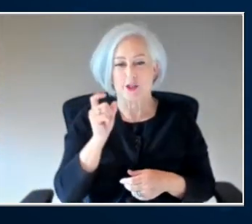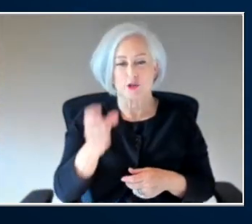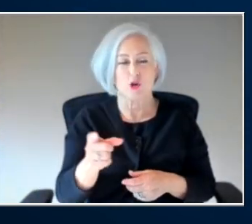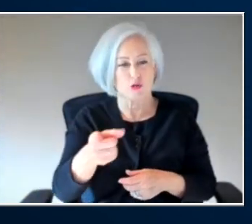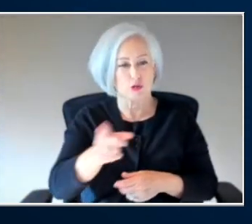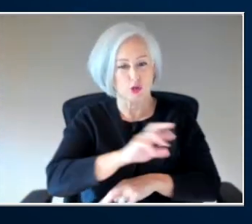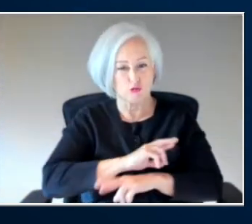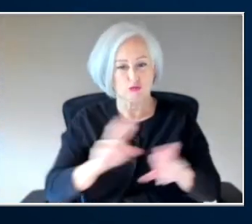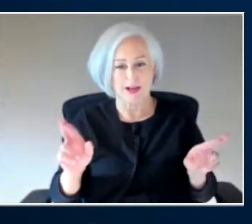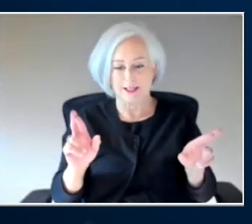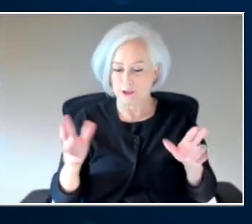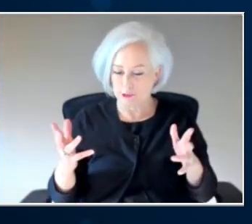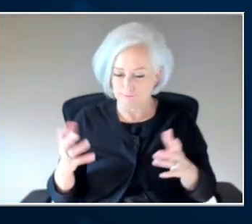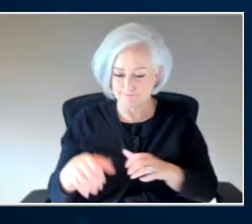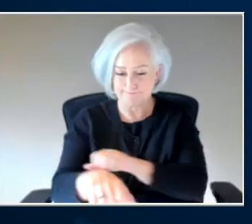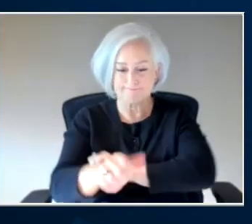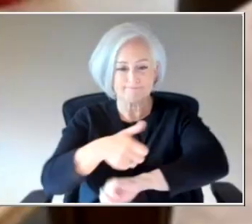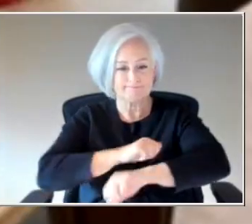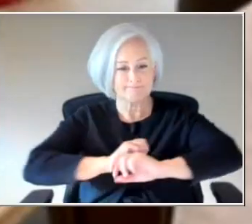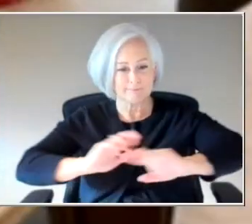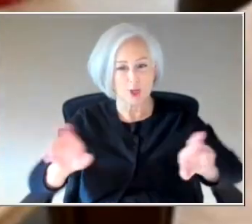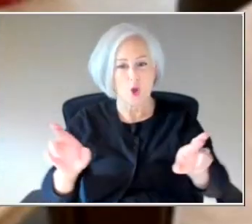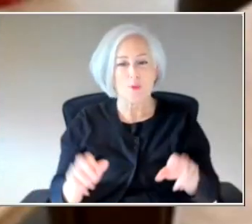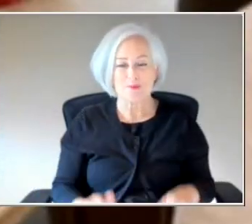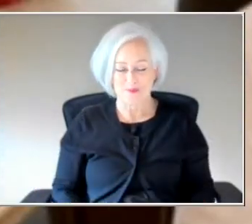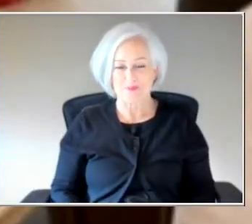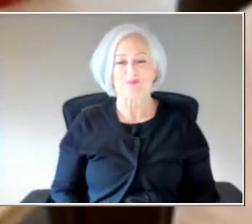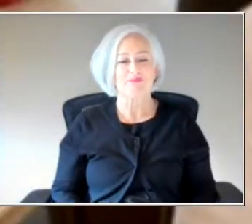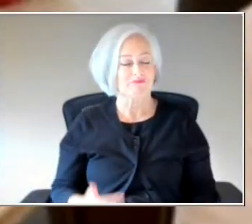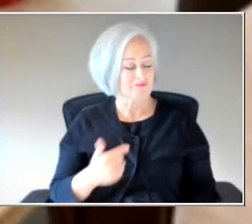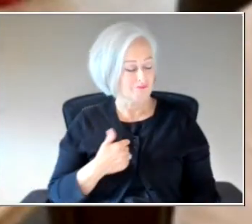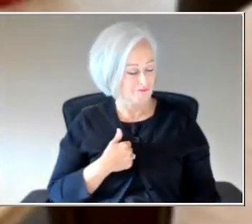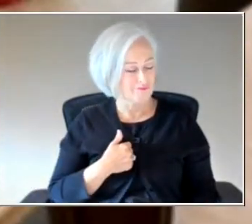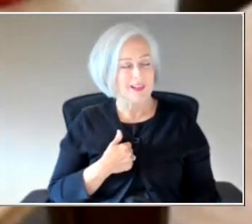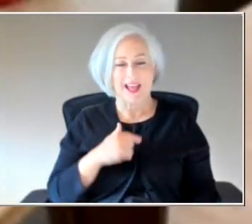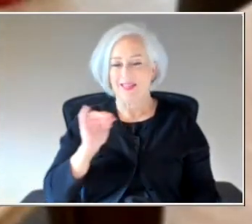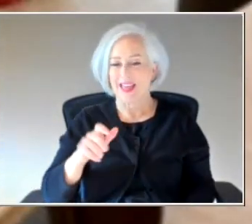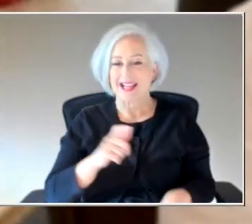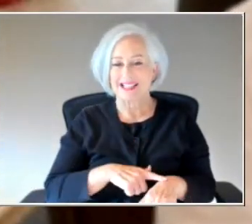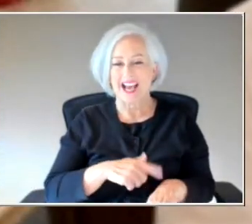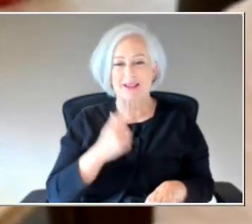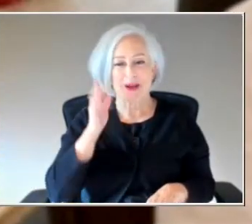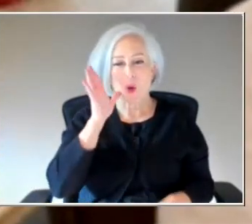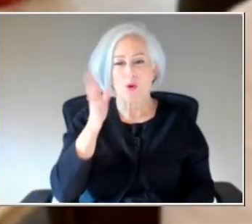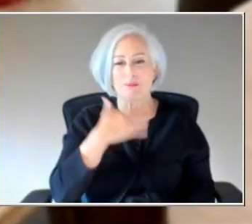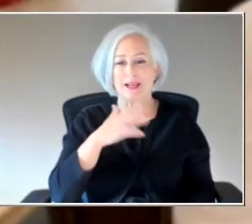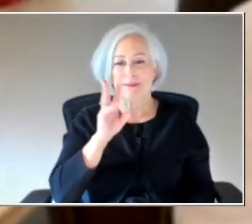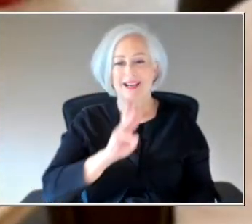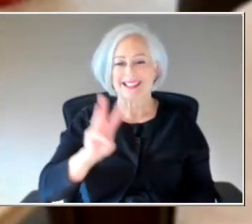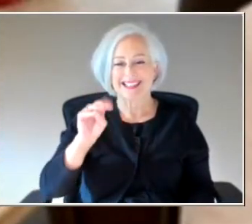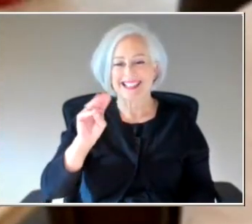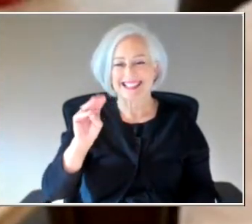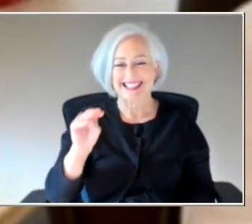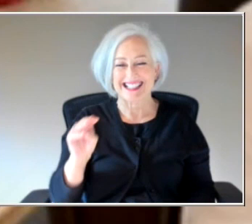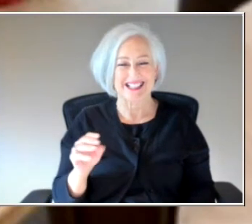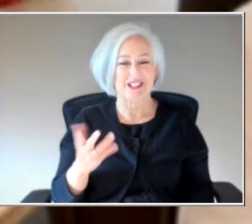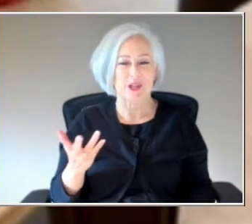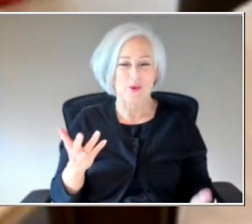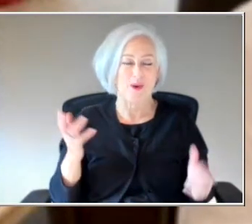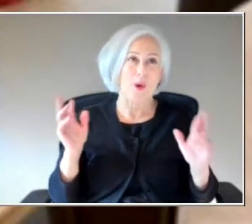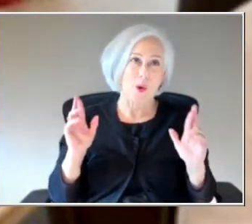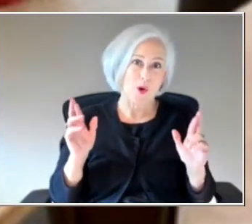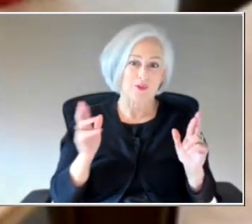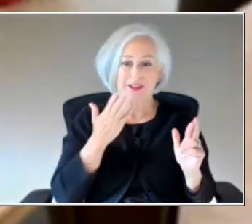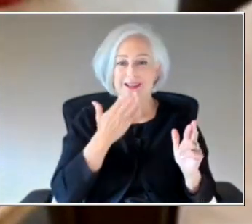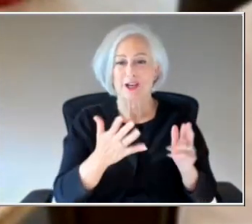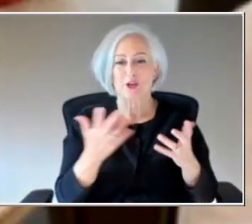up. Yeah, totally. By that time I'll probably be about 60 years old, so hopefully it's still a good